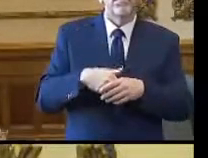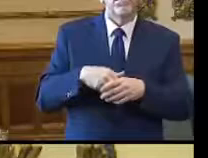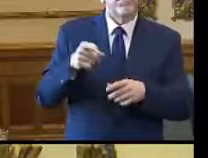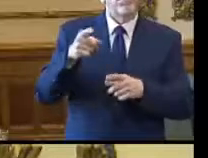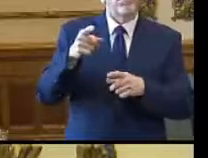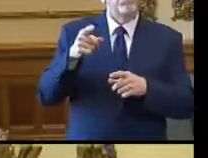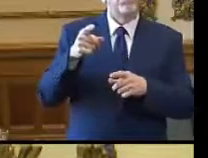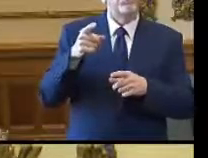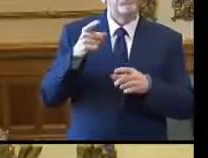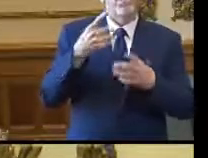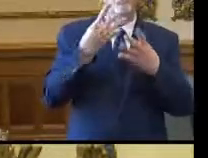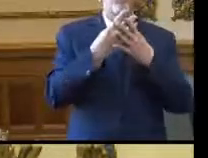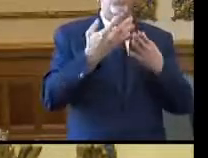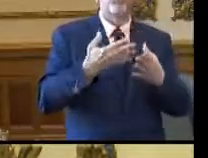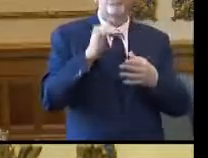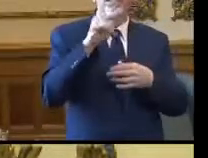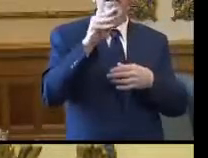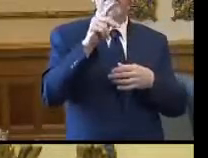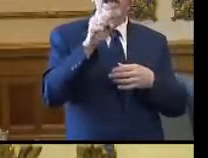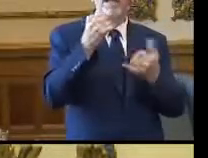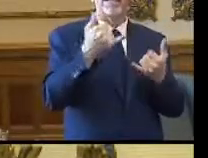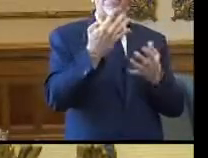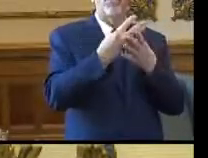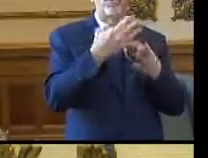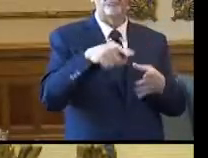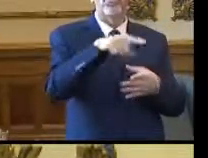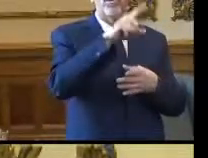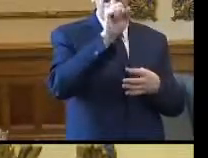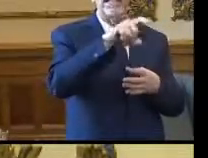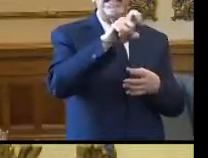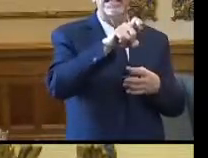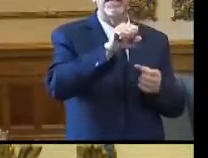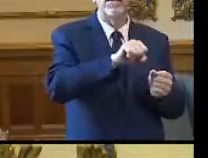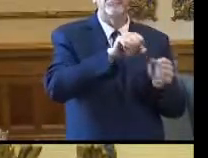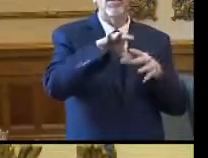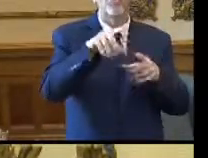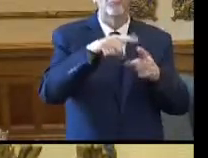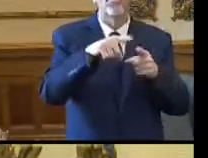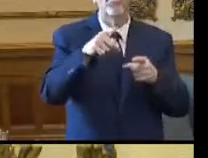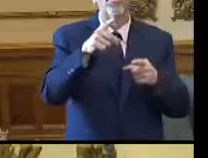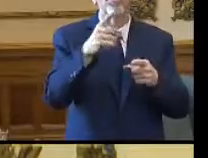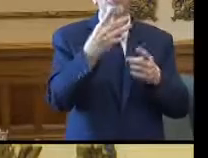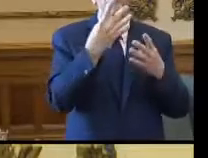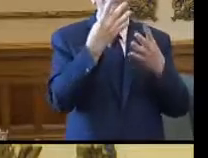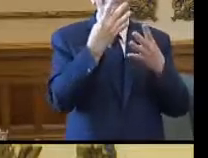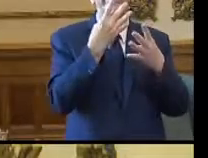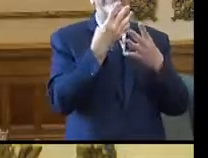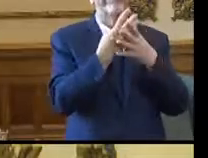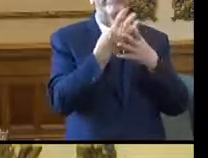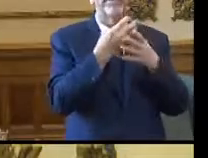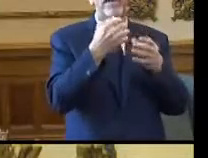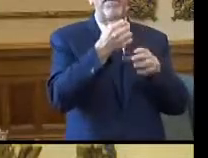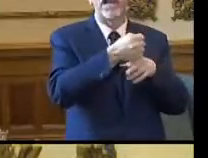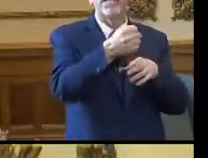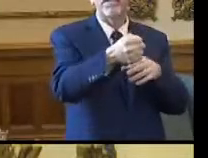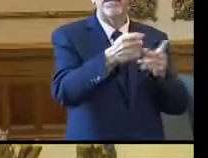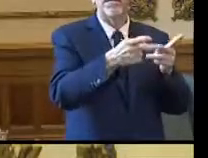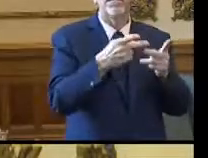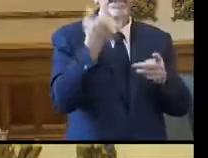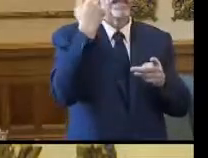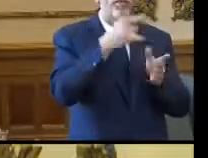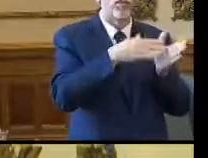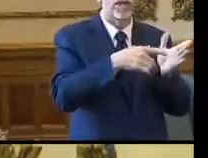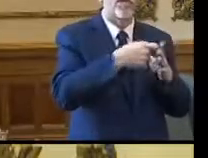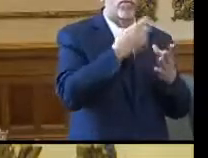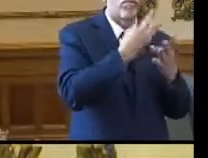the prisoners or the inmates right now would need to go into correctional placement facilities if they're released